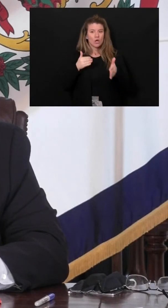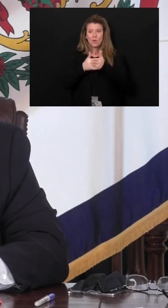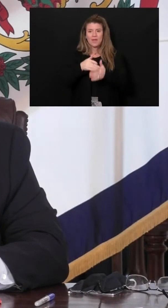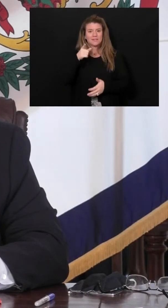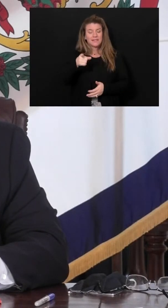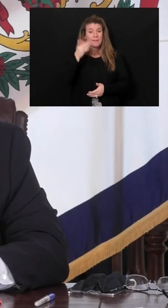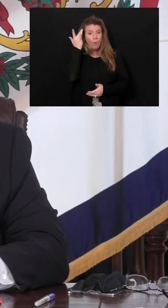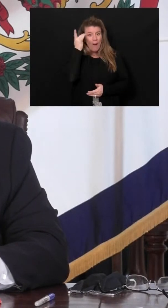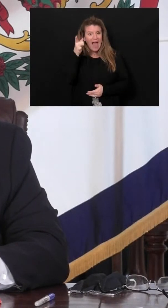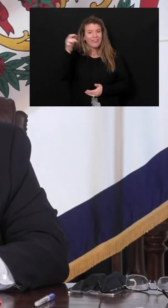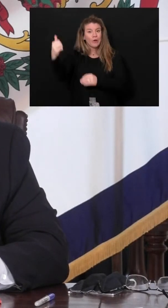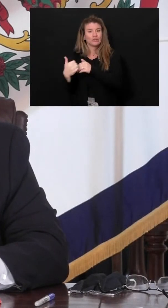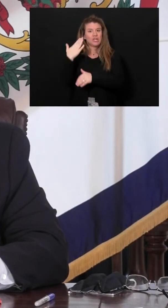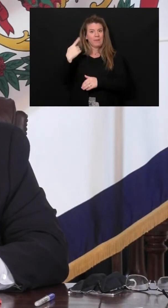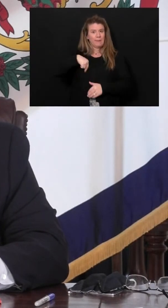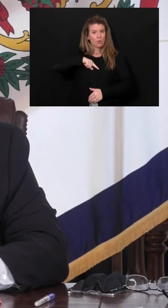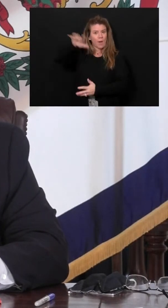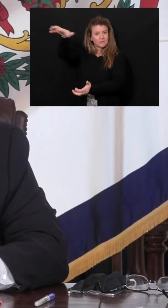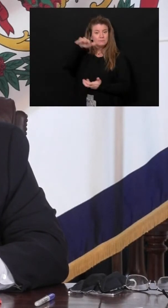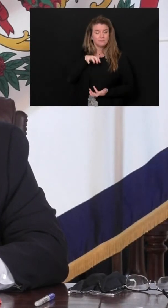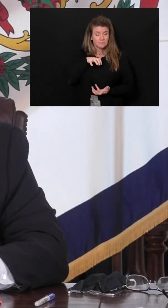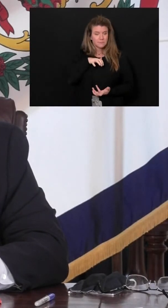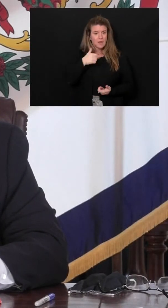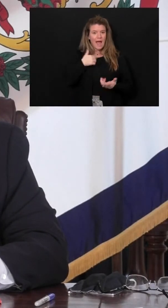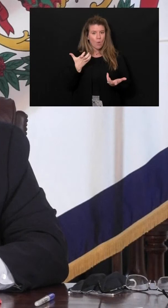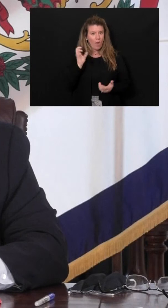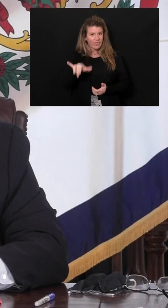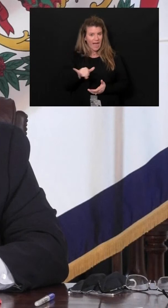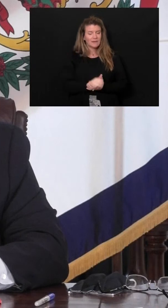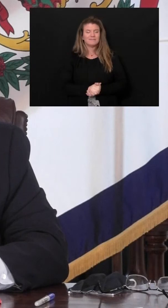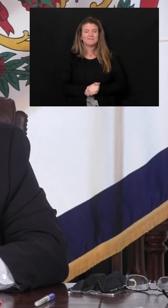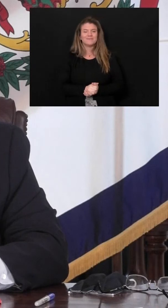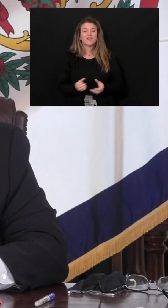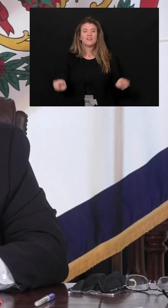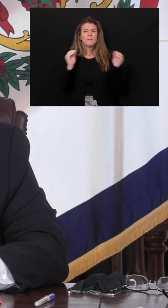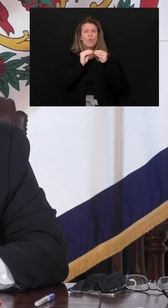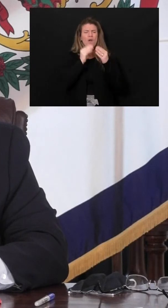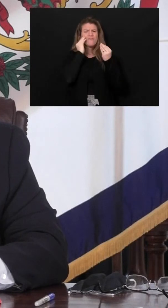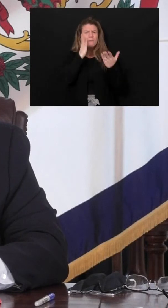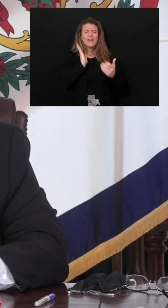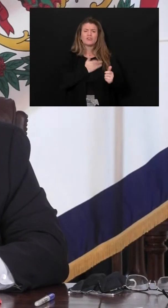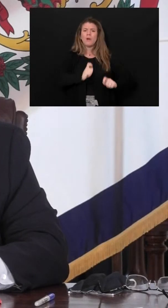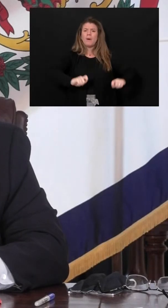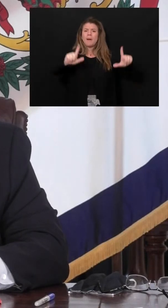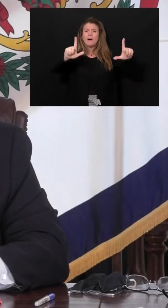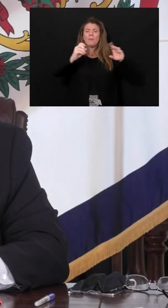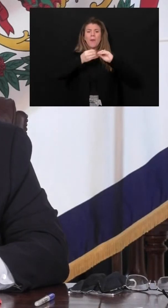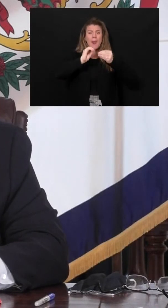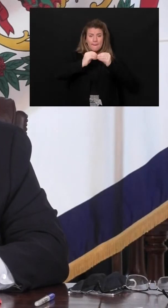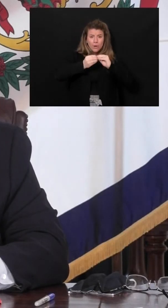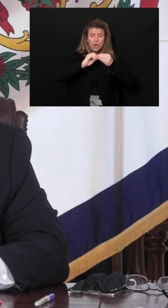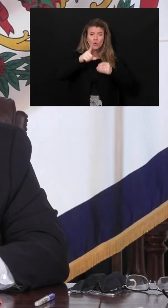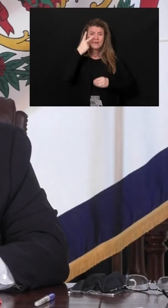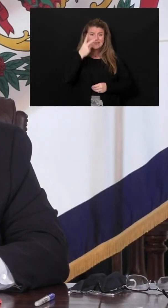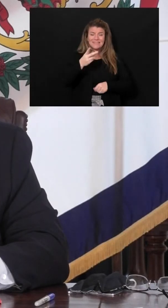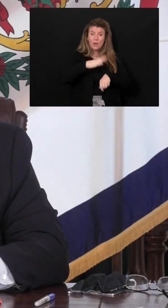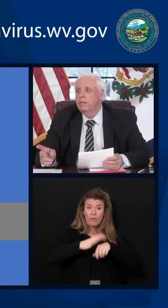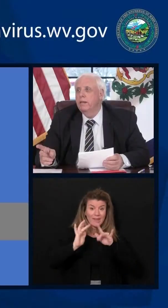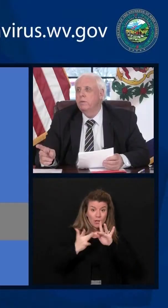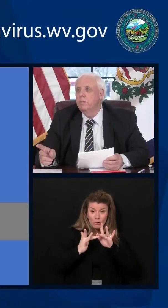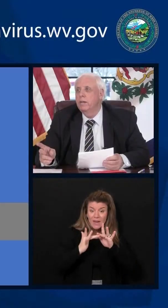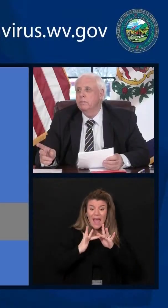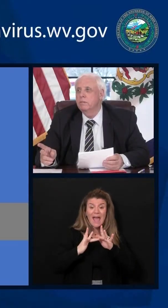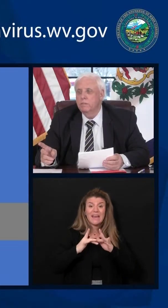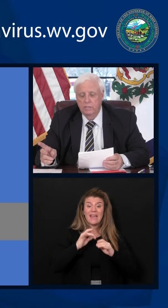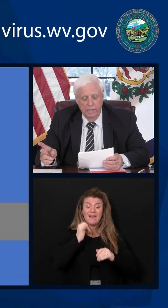65. There's more information on a vaccine info number on our dashboard. I think they'll put